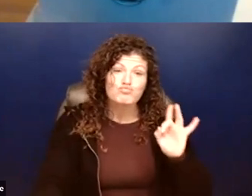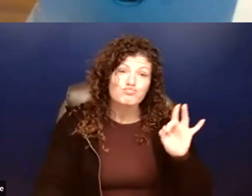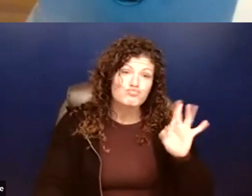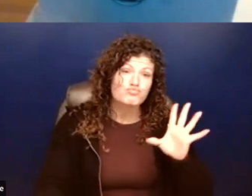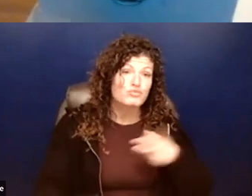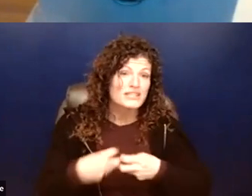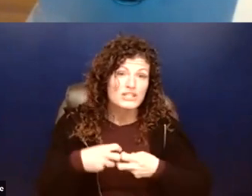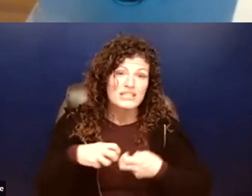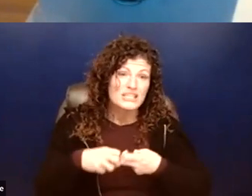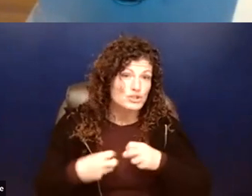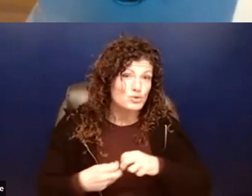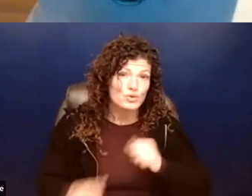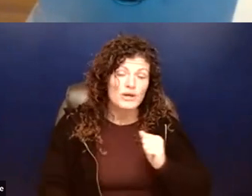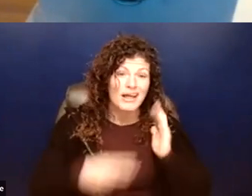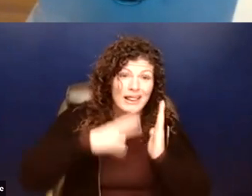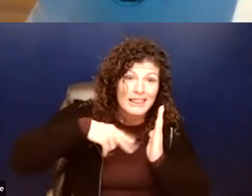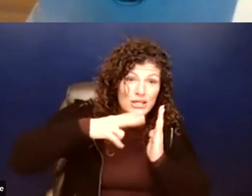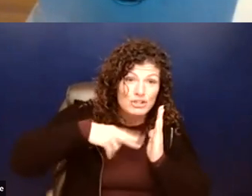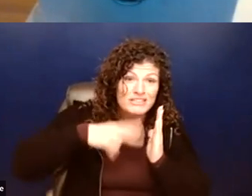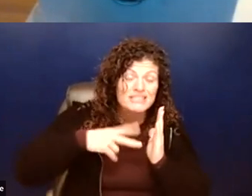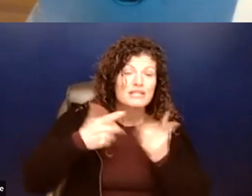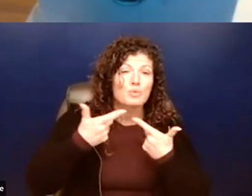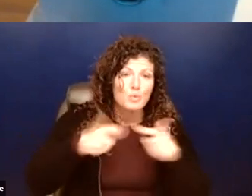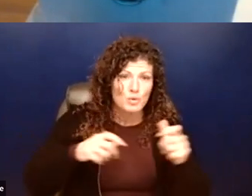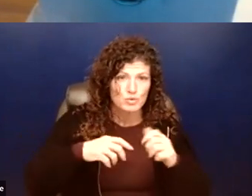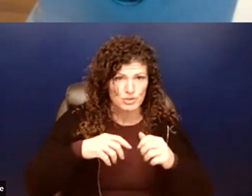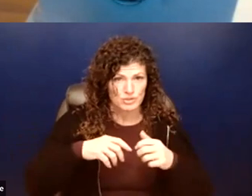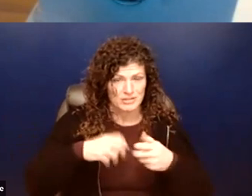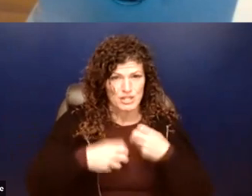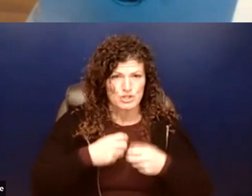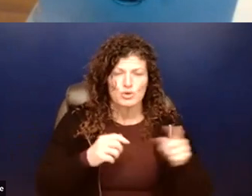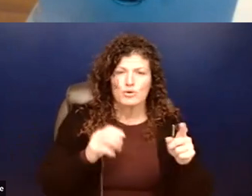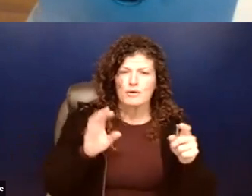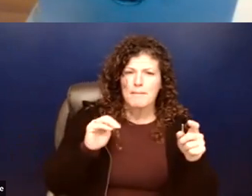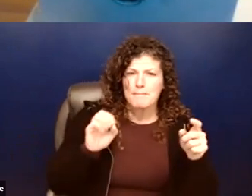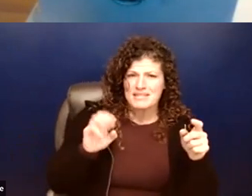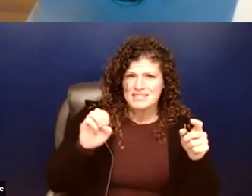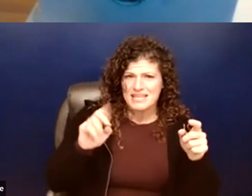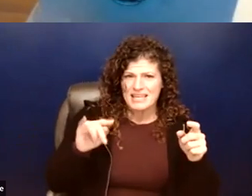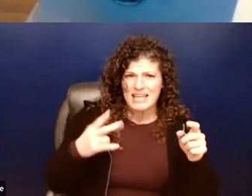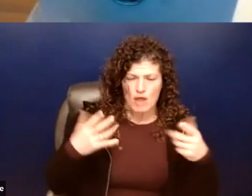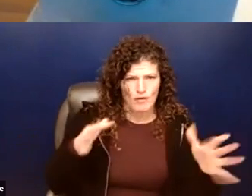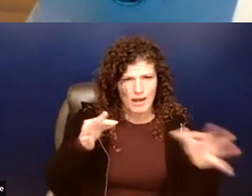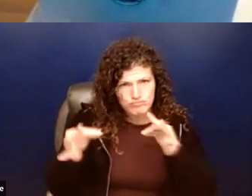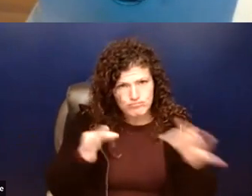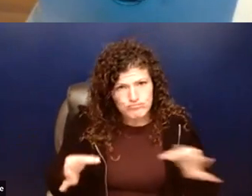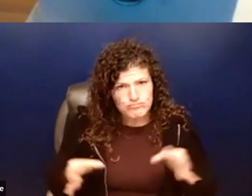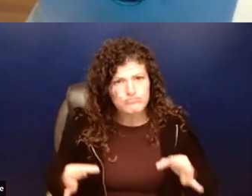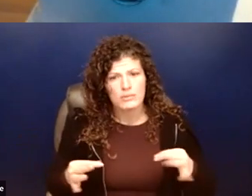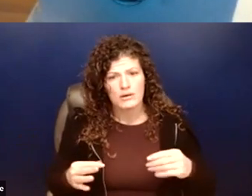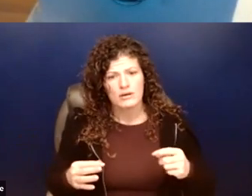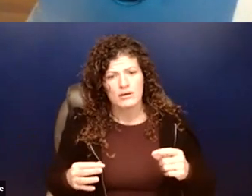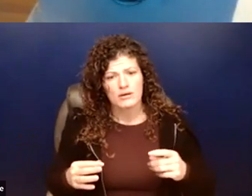issue. Literacy continues to be a really big issue. Ms. Edith pretty much laid it out with everything that when it comes to